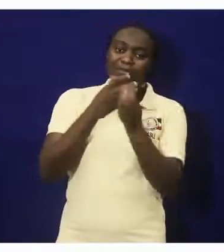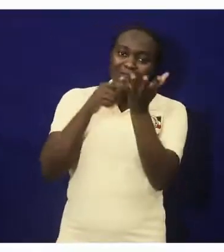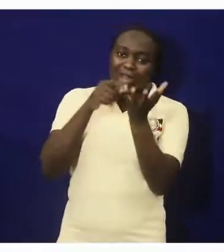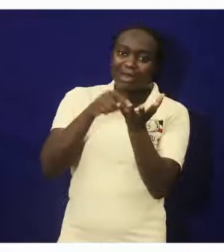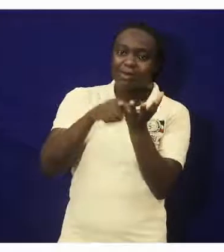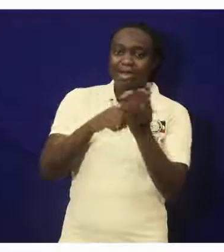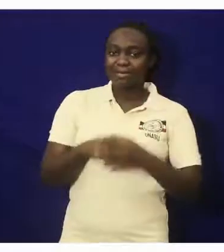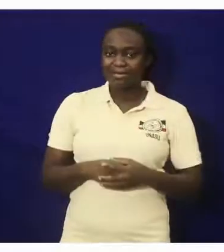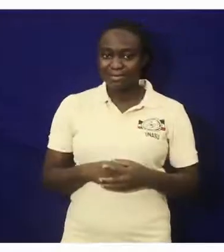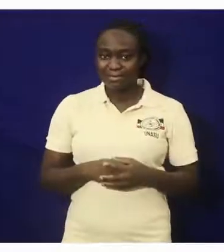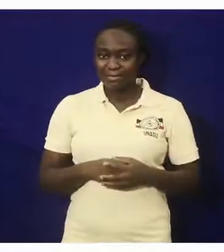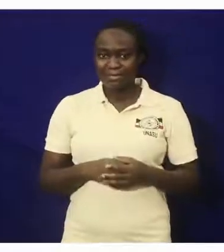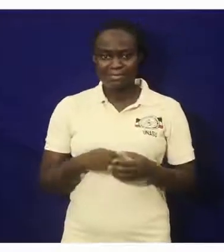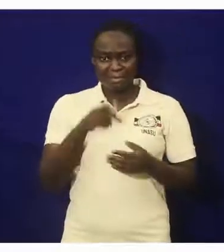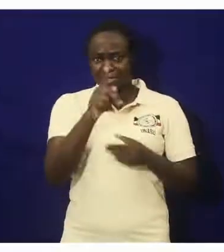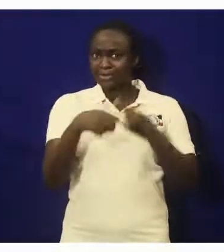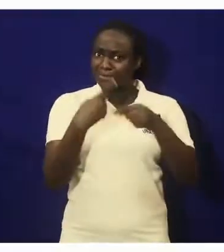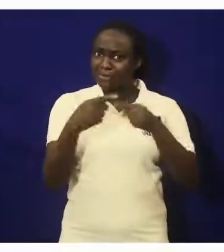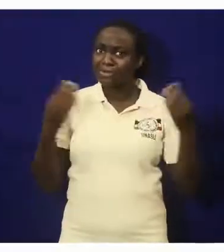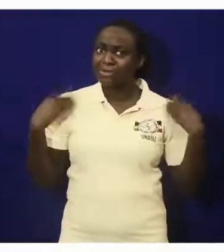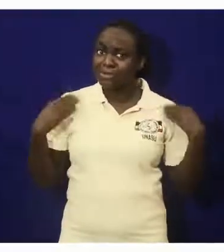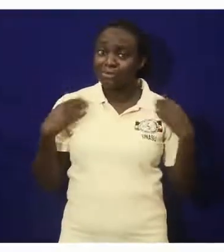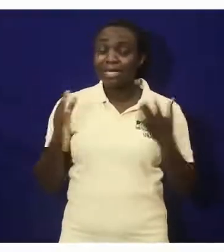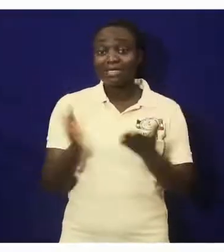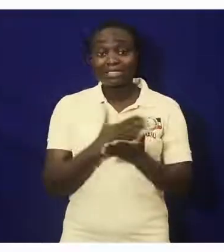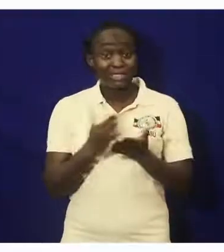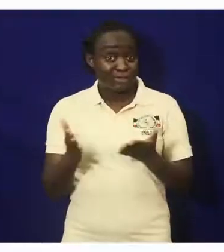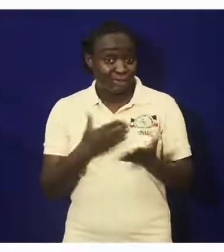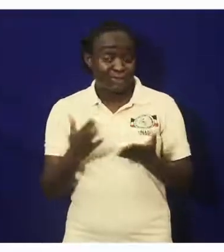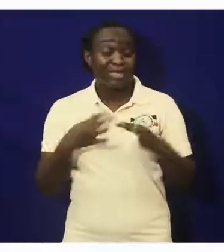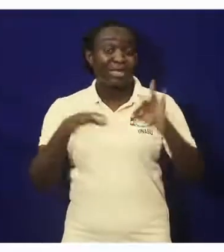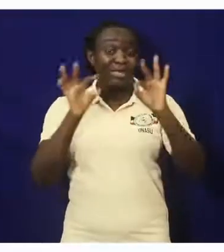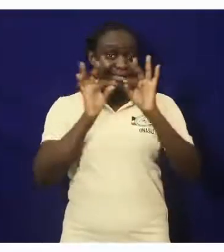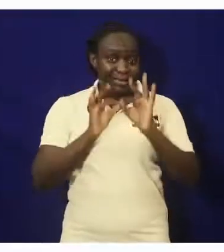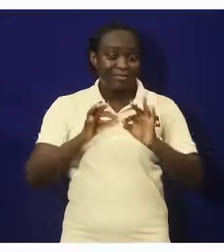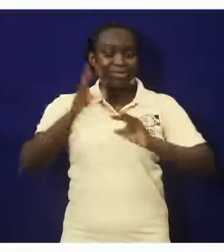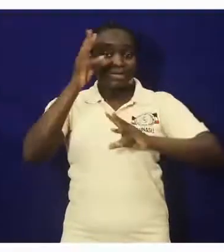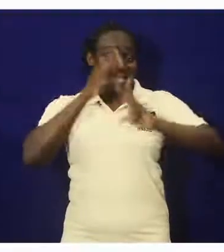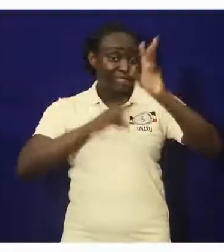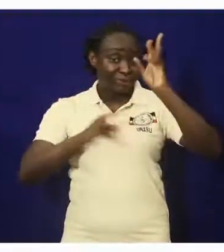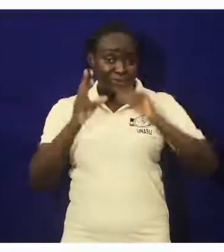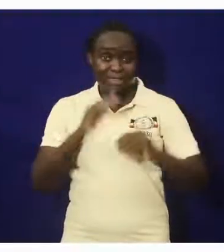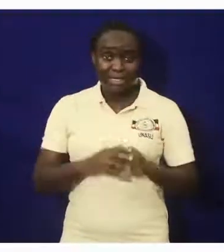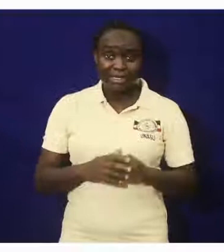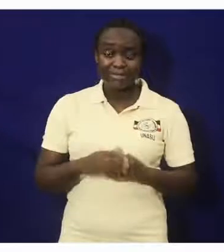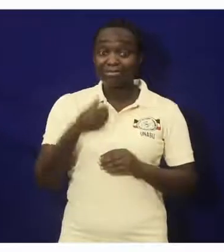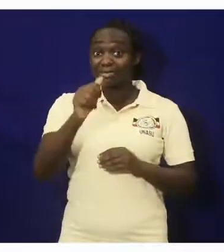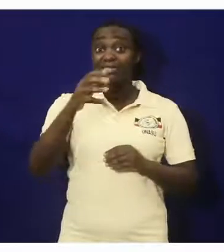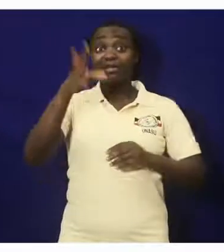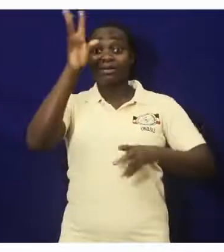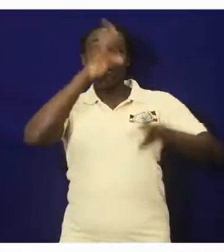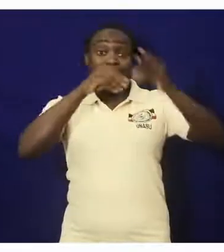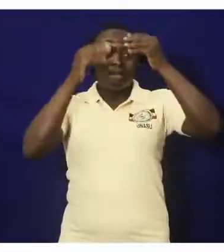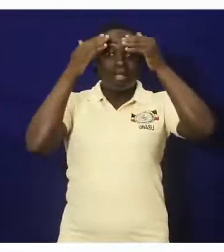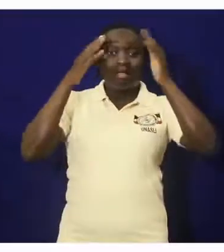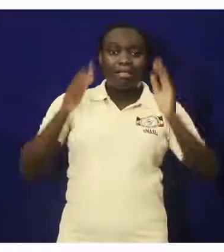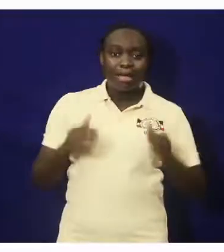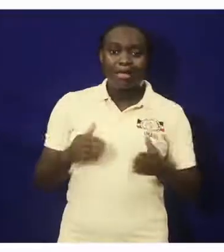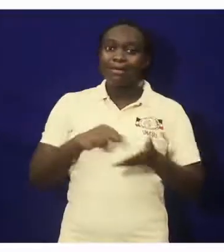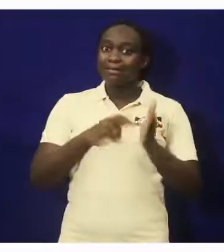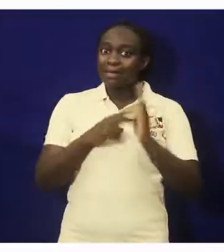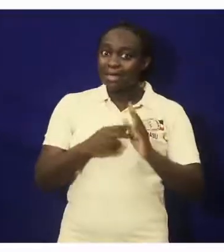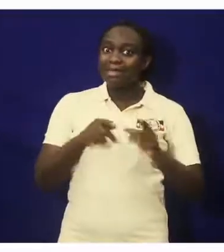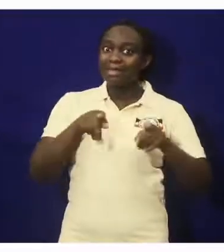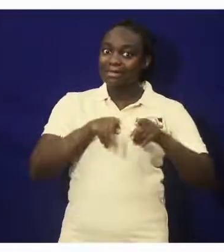mind. You learn the song. And it is very good to learn this song, because when you learn it, you have learned